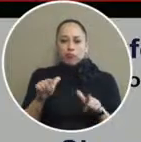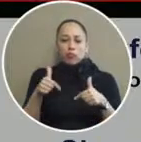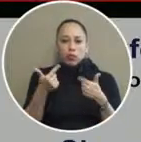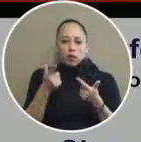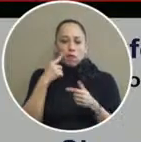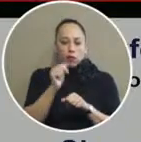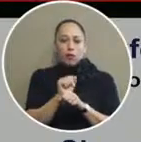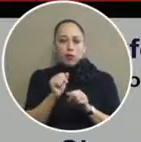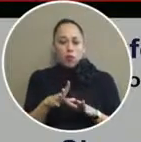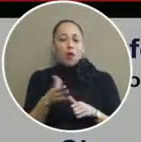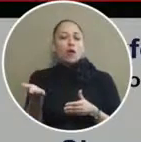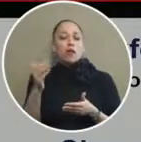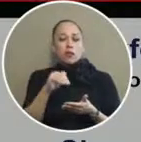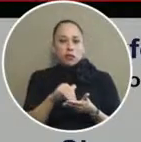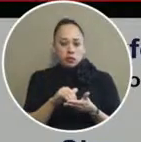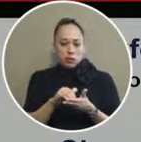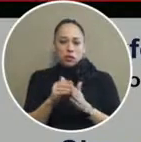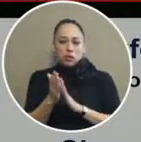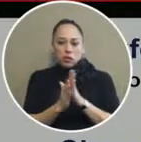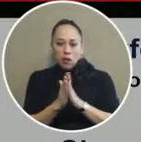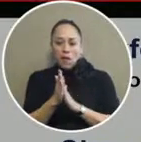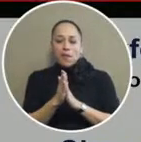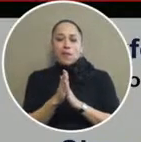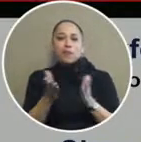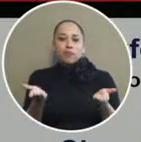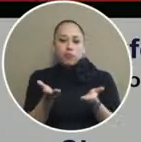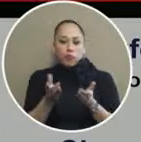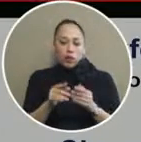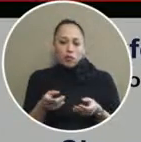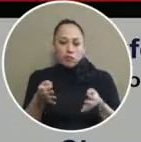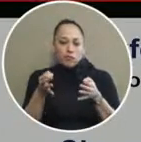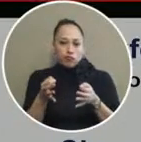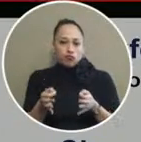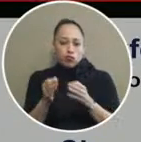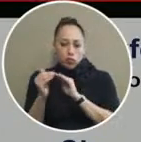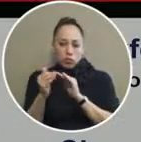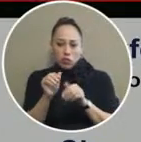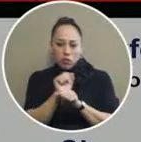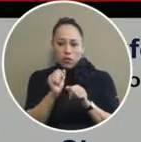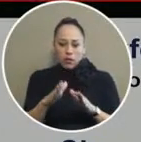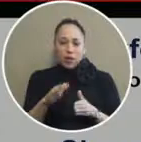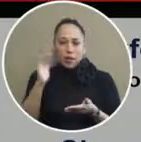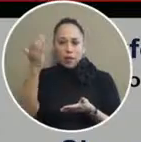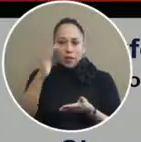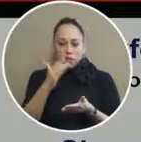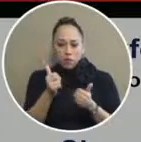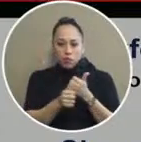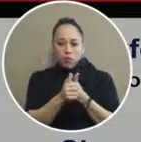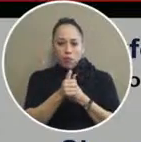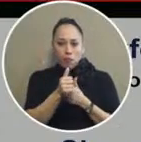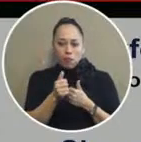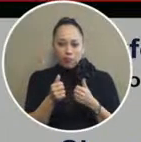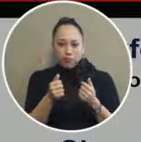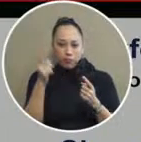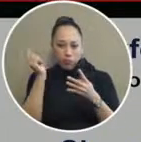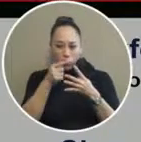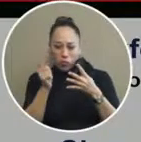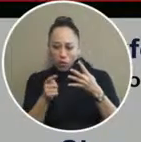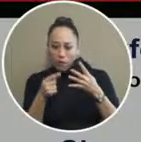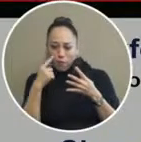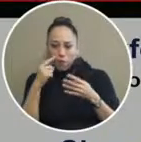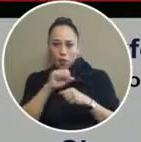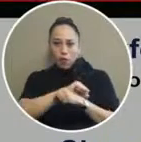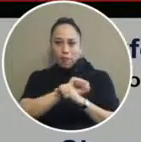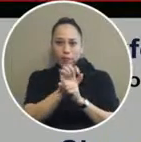costs. Again, by incentivizing wellness, we are ensuring city employees are decreasing risk factors for COVID-19.